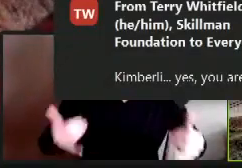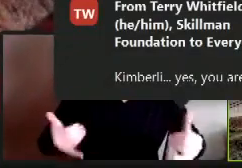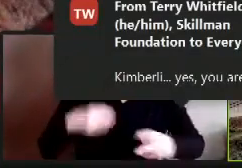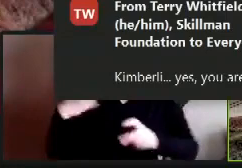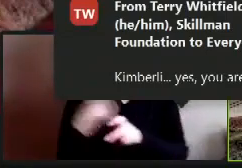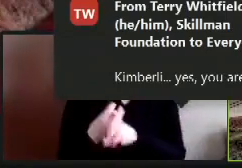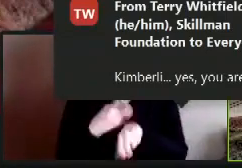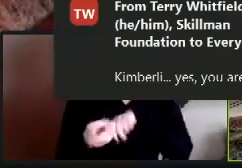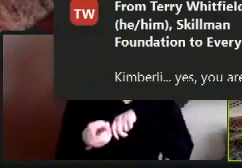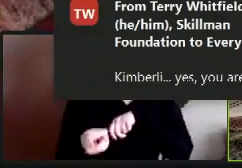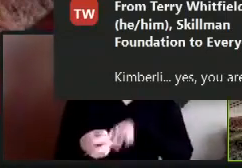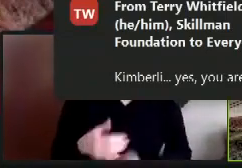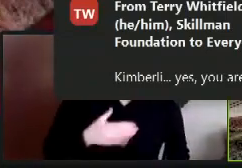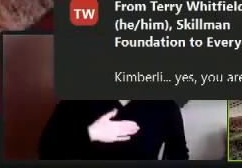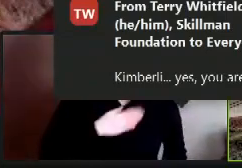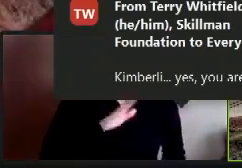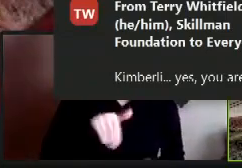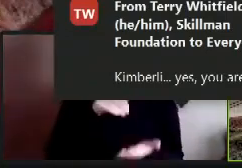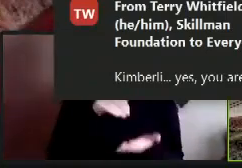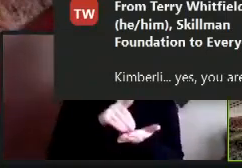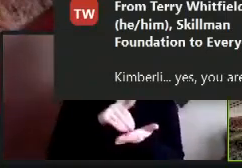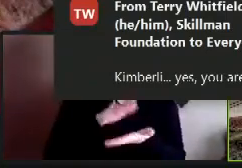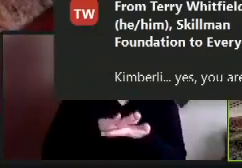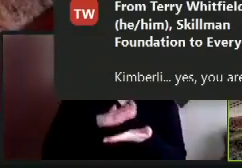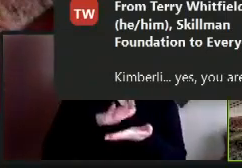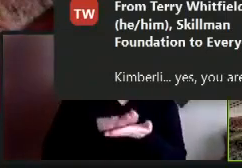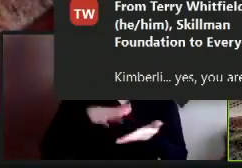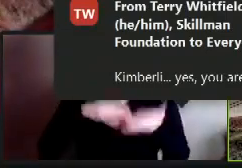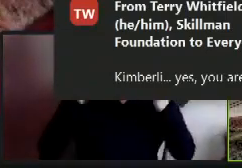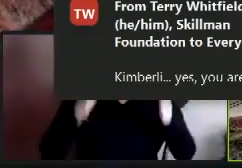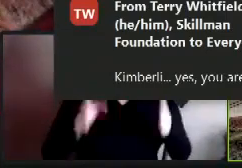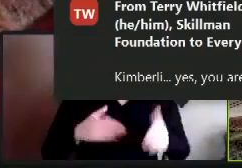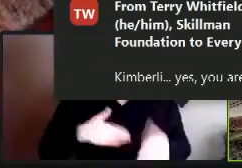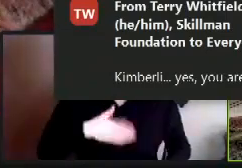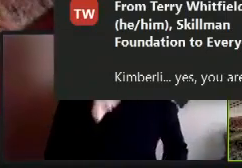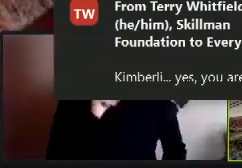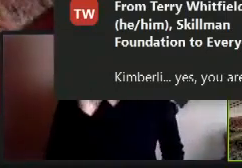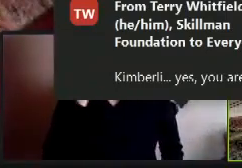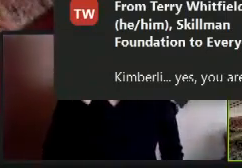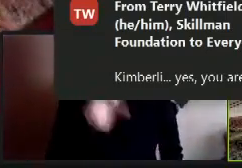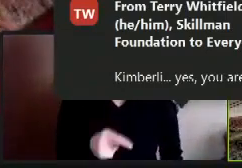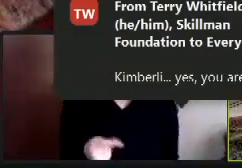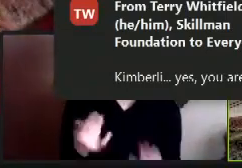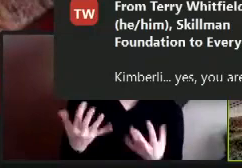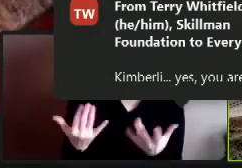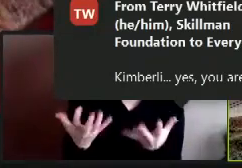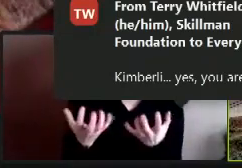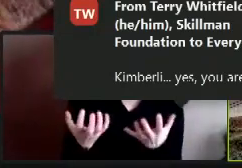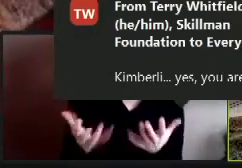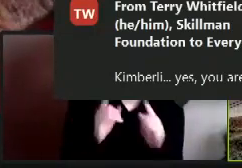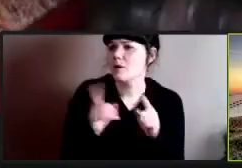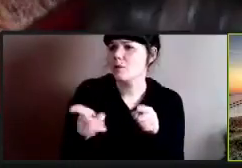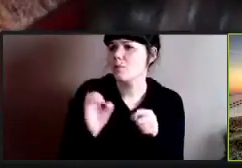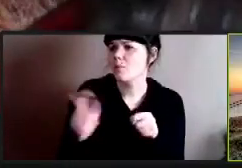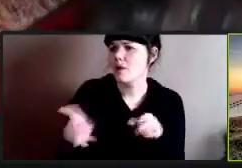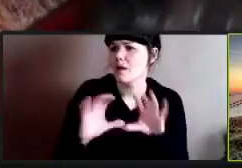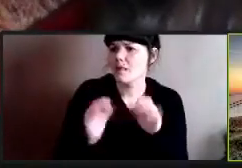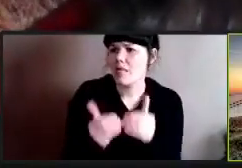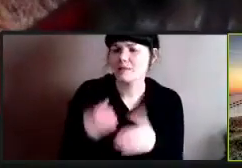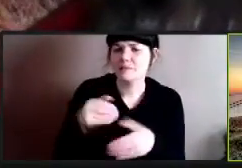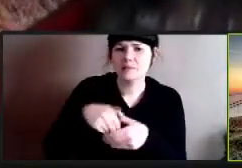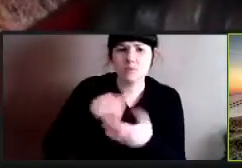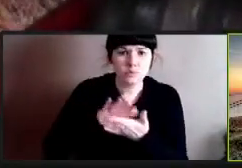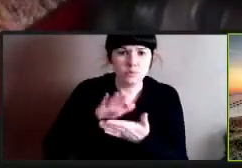middle schooler, is just yearning for the day where he can go back into class to be around his friends. My high